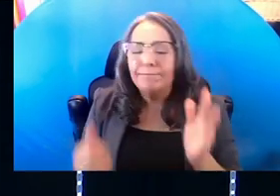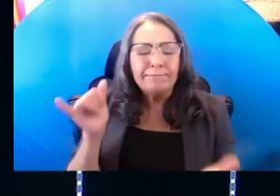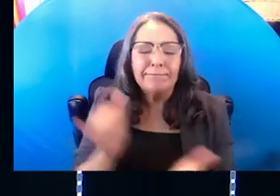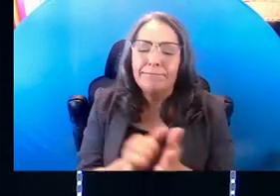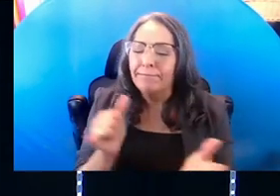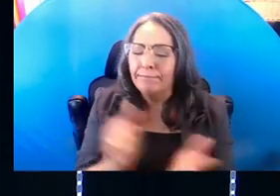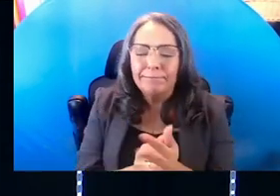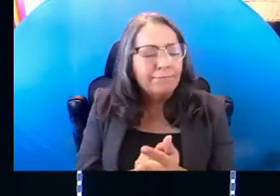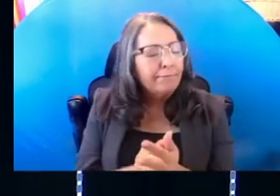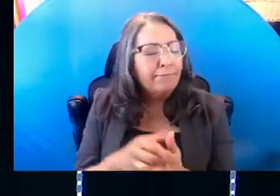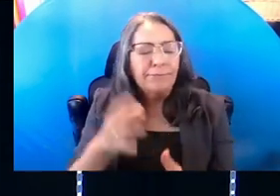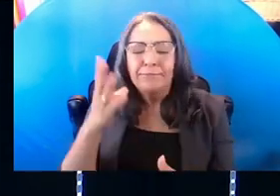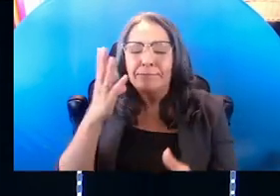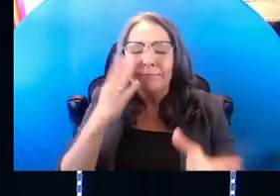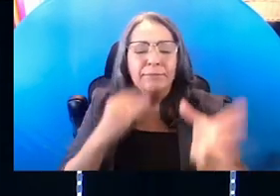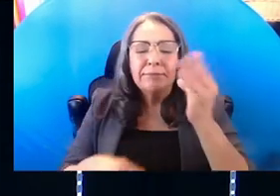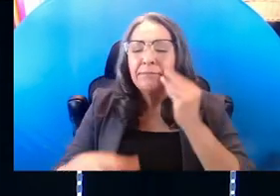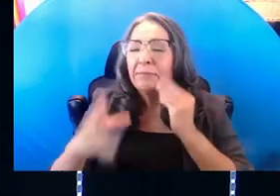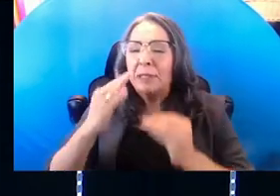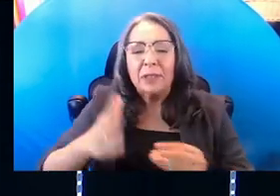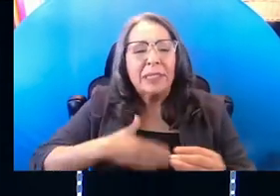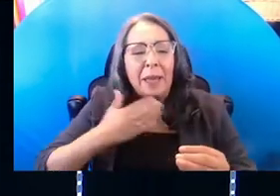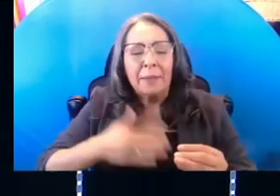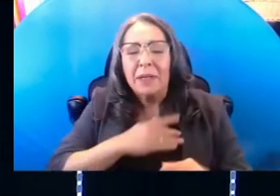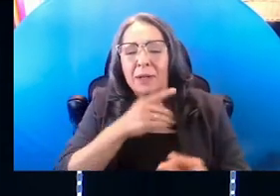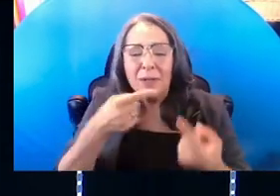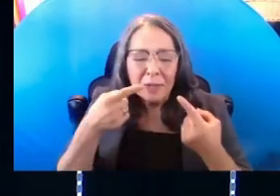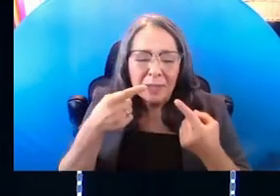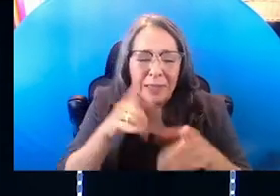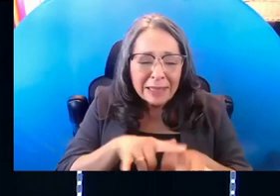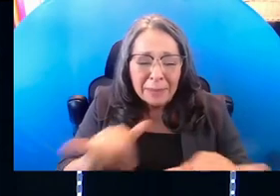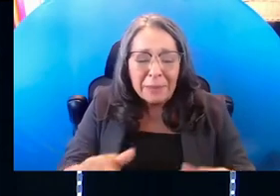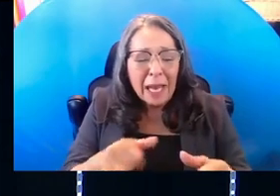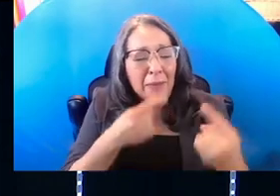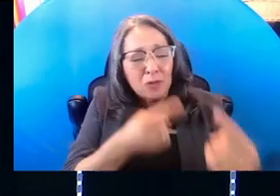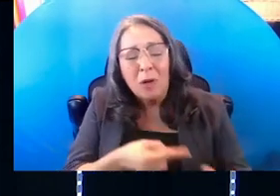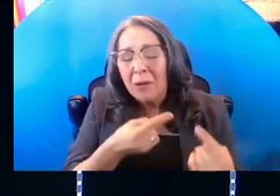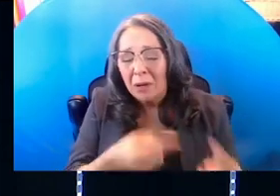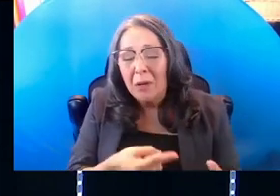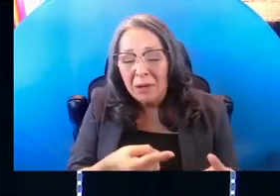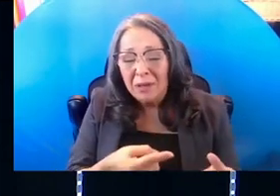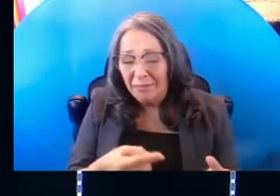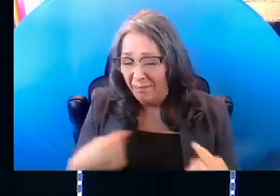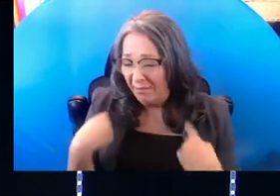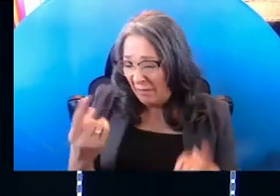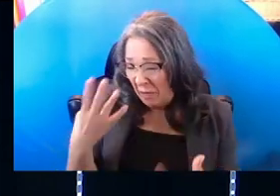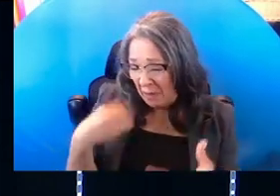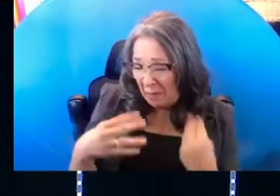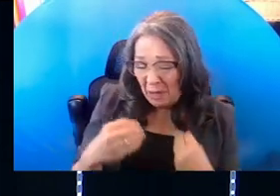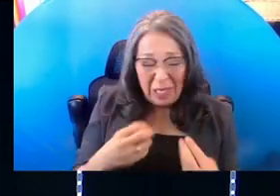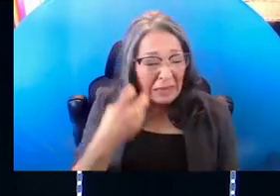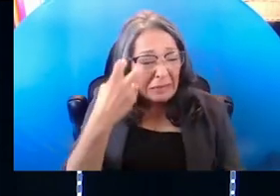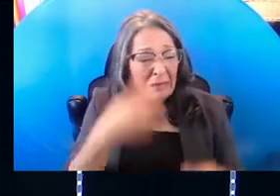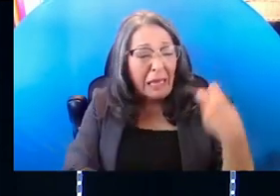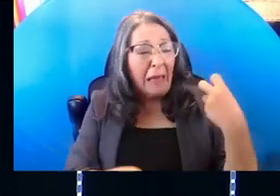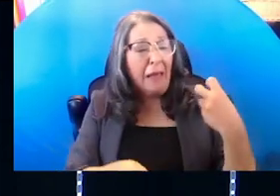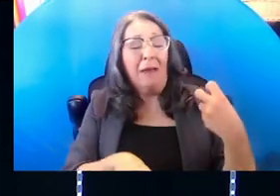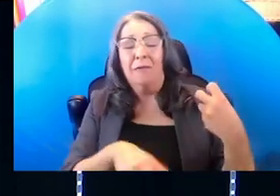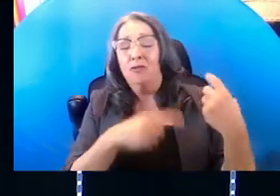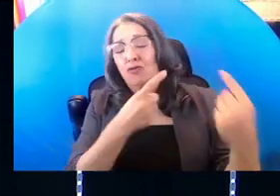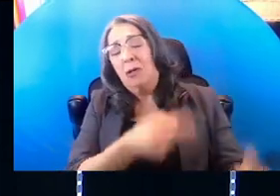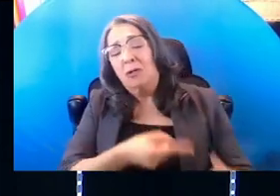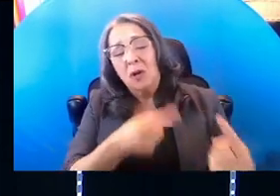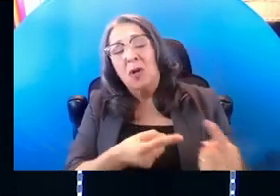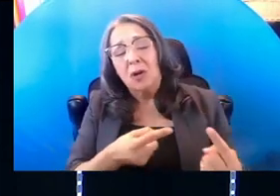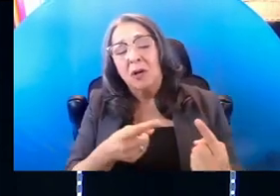experience any amount of joy. You ever been there where things are just hard? Some are different than others, but we've all